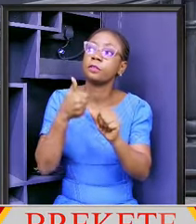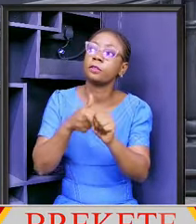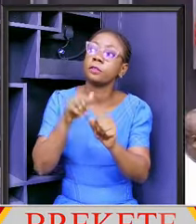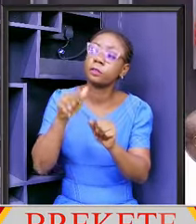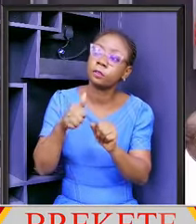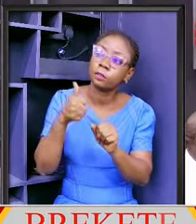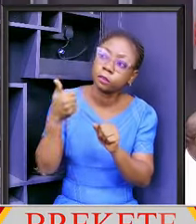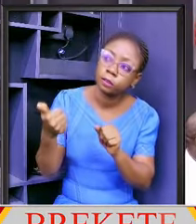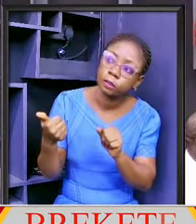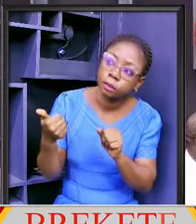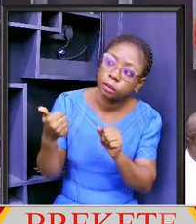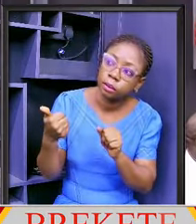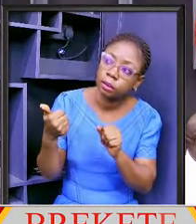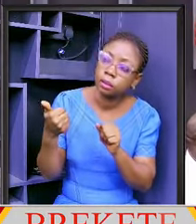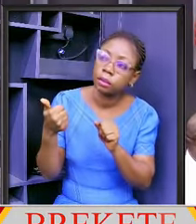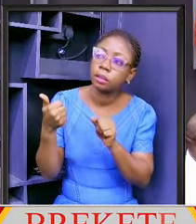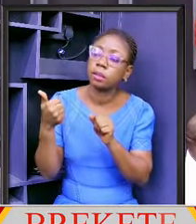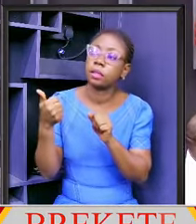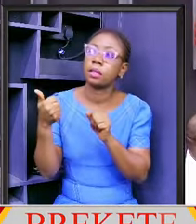Ikorofiong and...